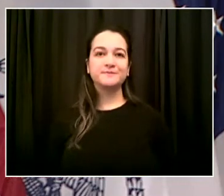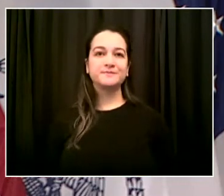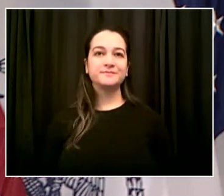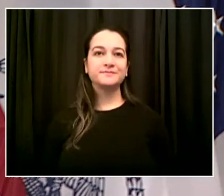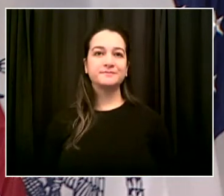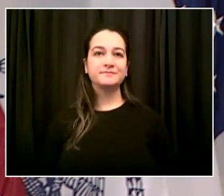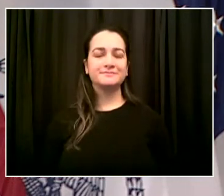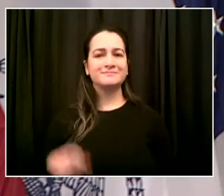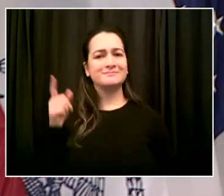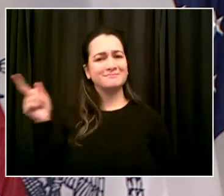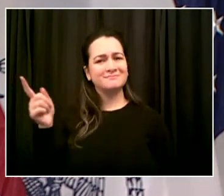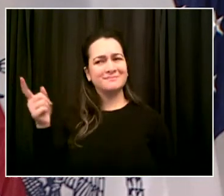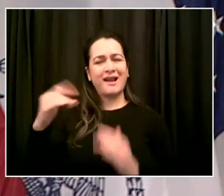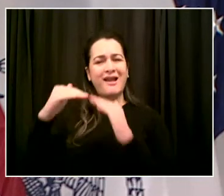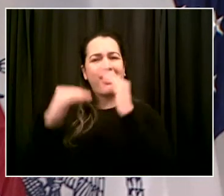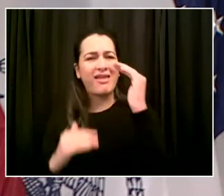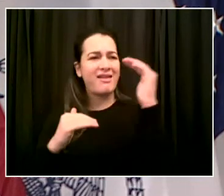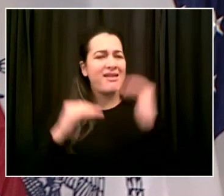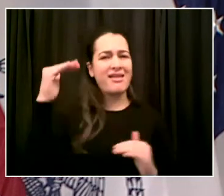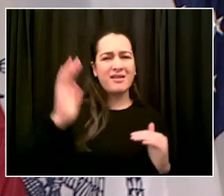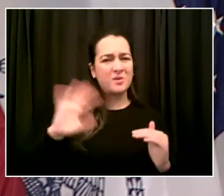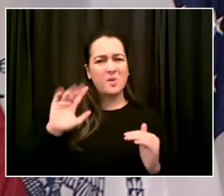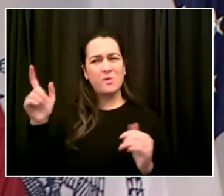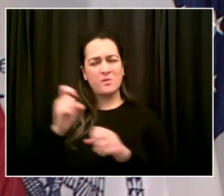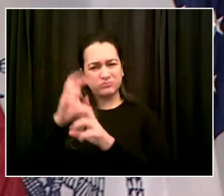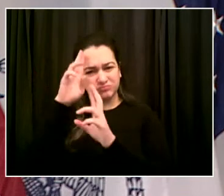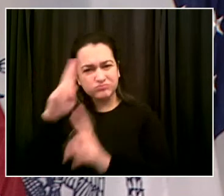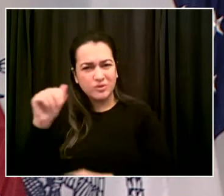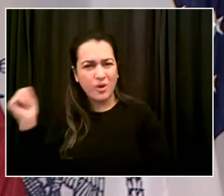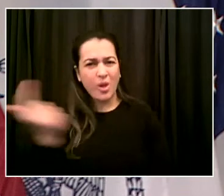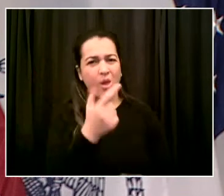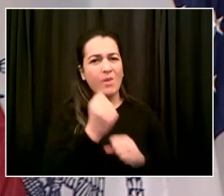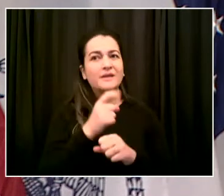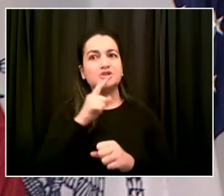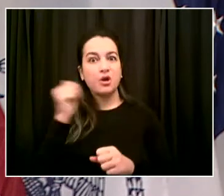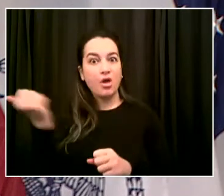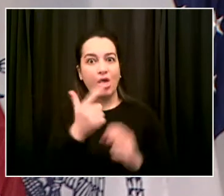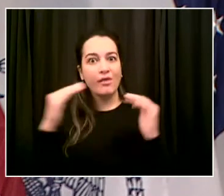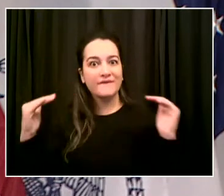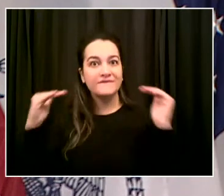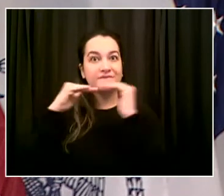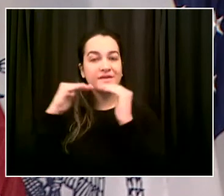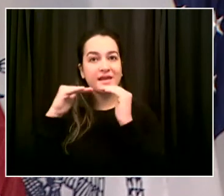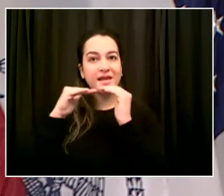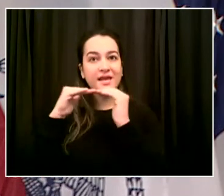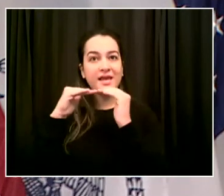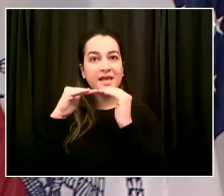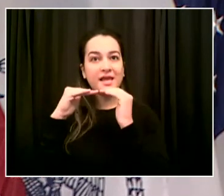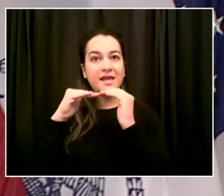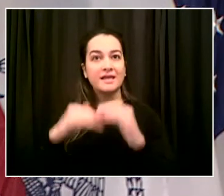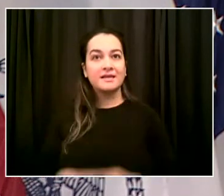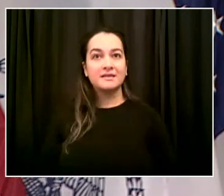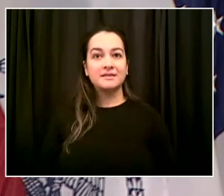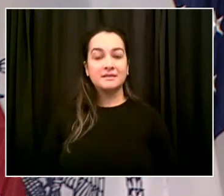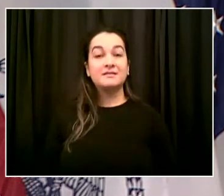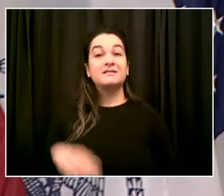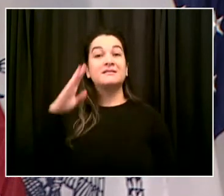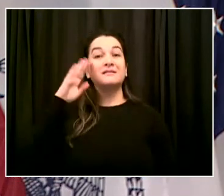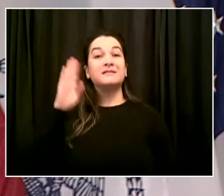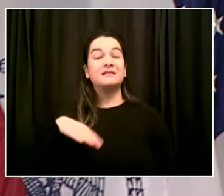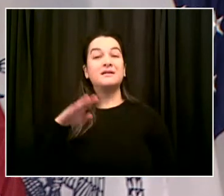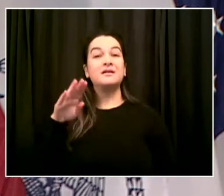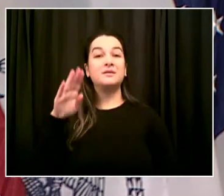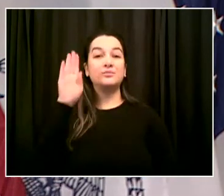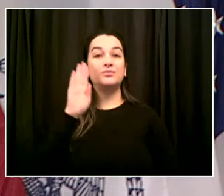there. He worked on the BQE expert panel, and that panel did great work and understood that we had